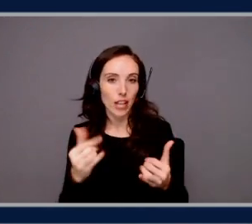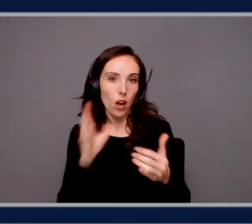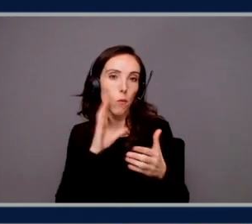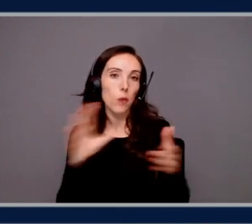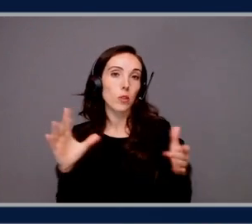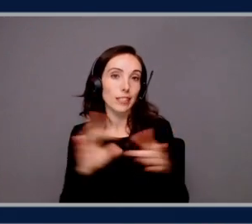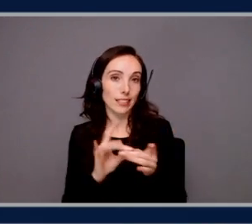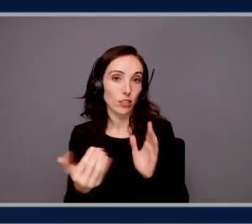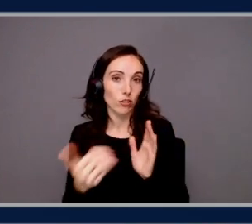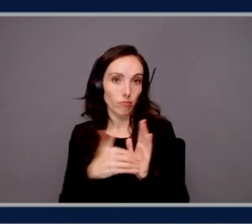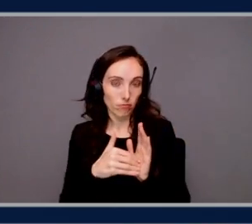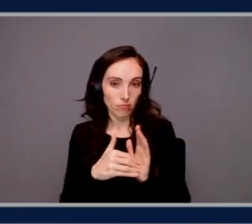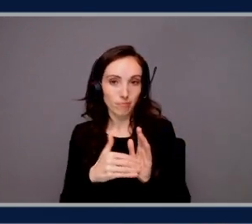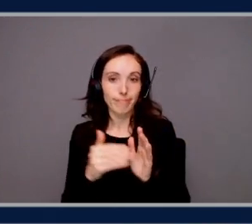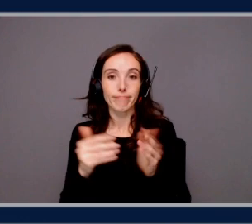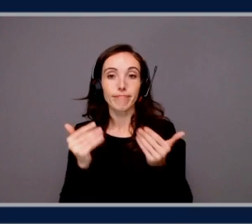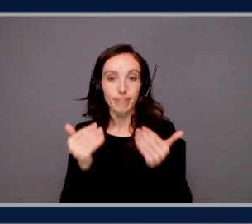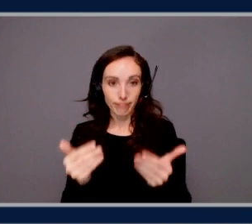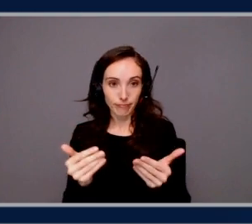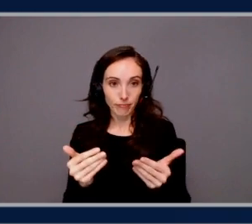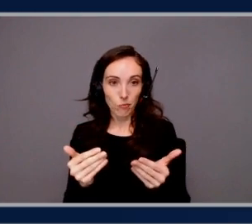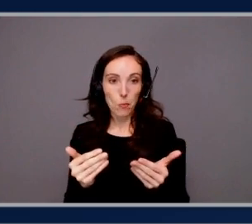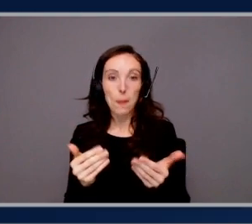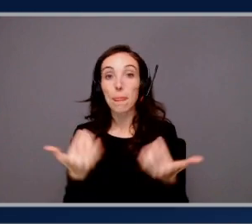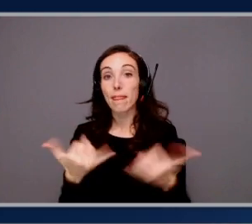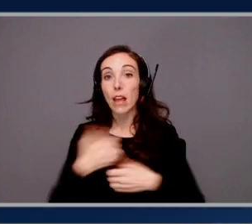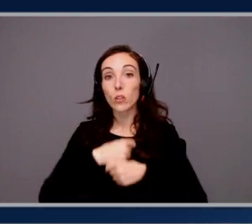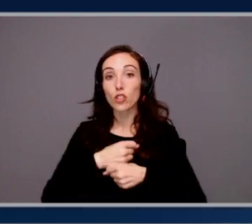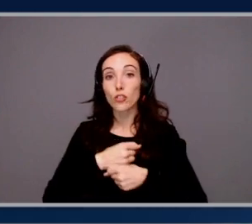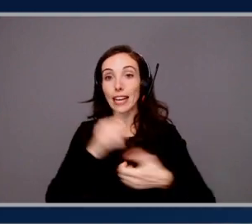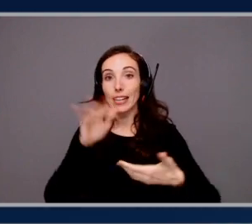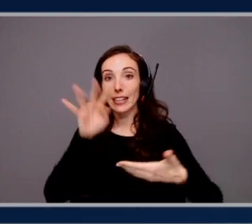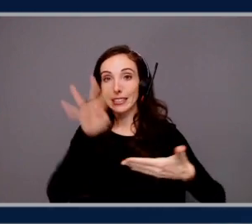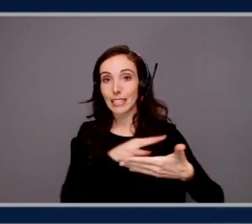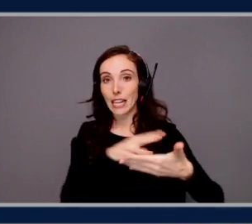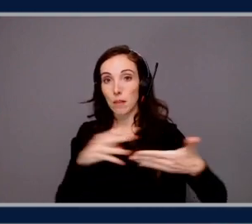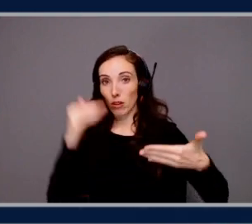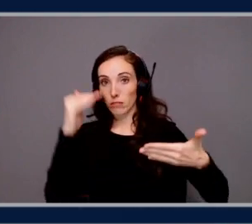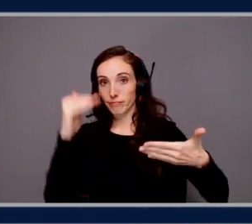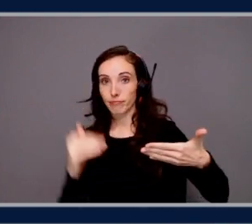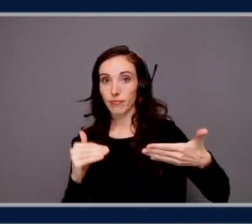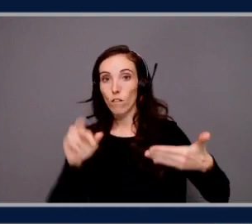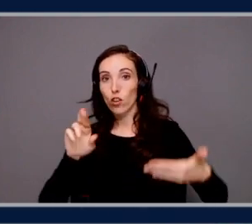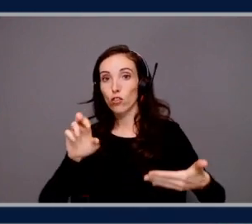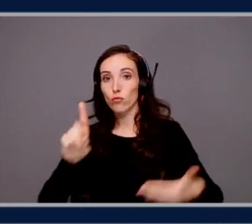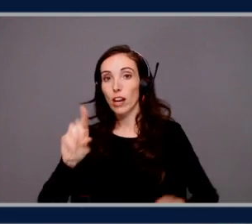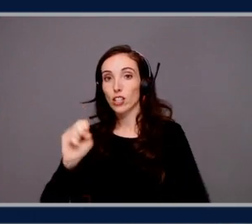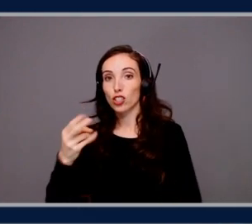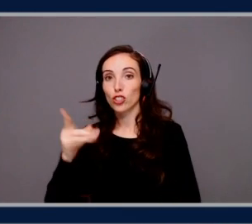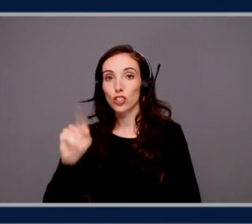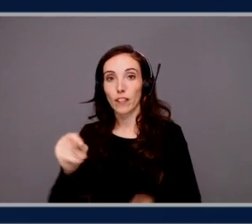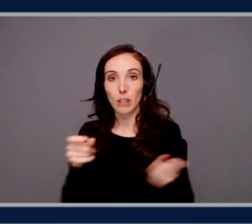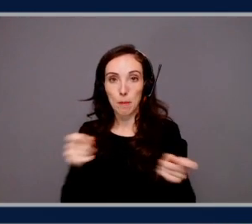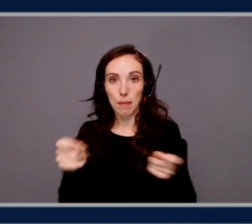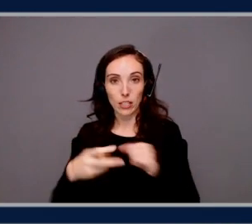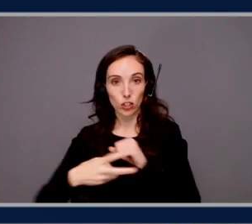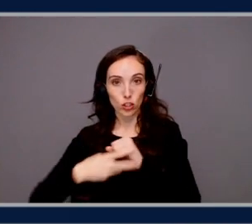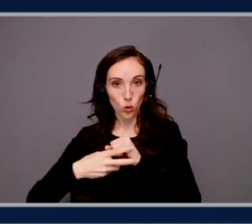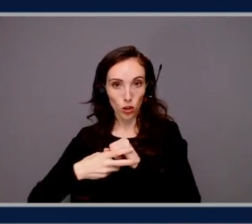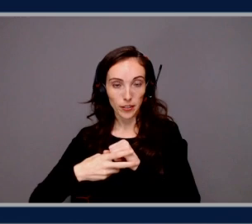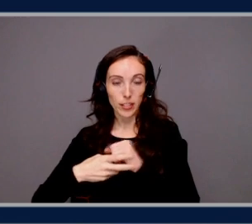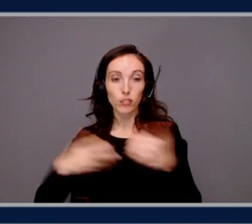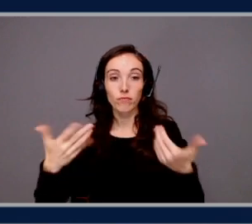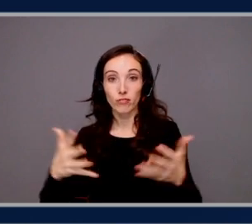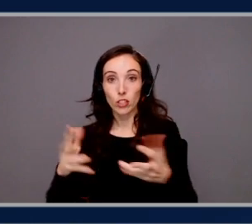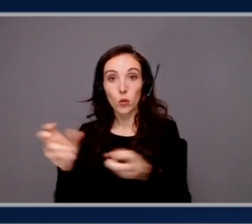Okay. This is creating the table on the Redshift managed storage. Once the table is created, you can load